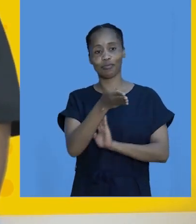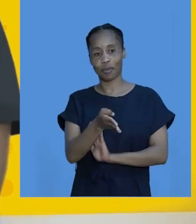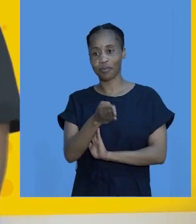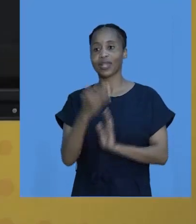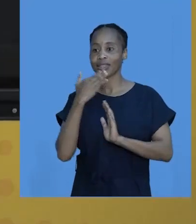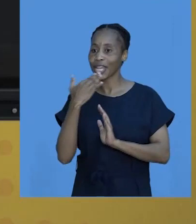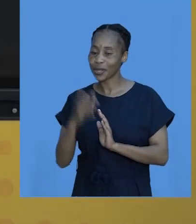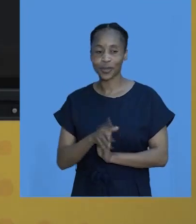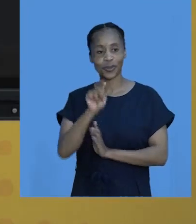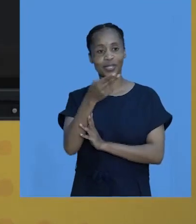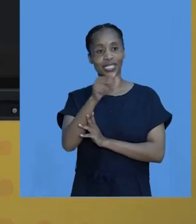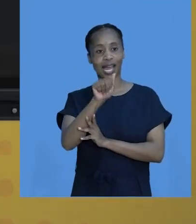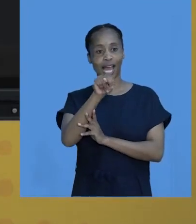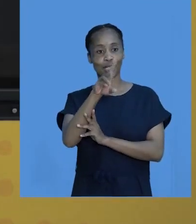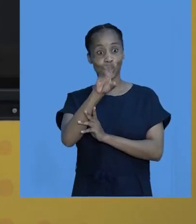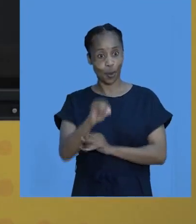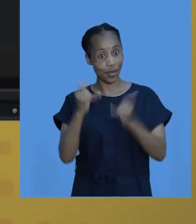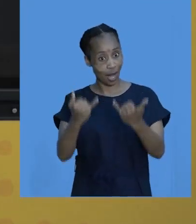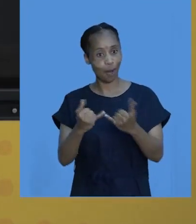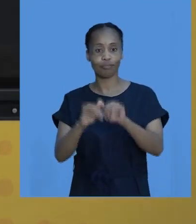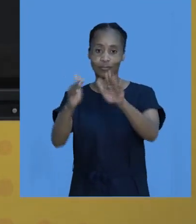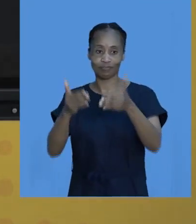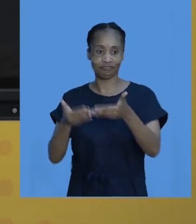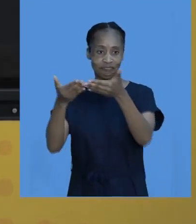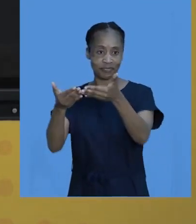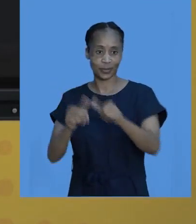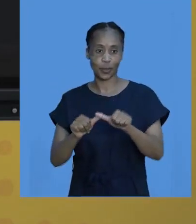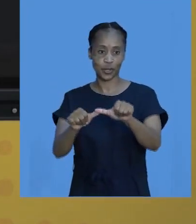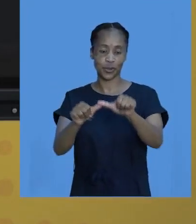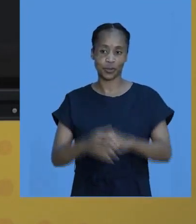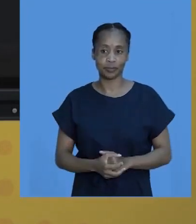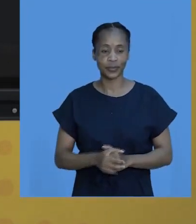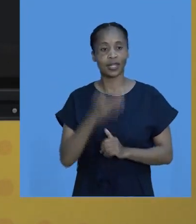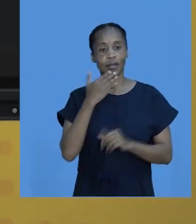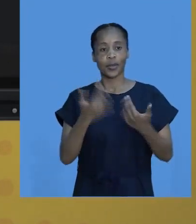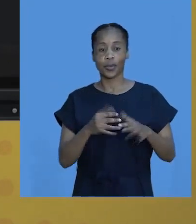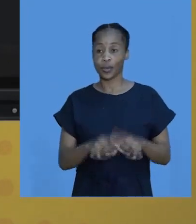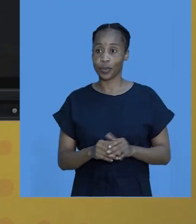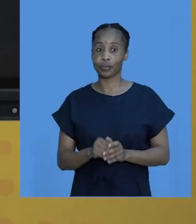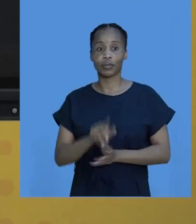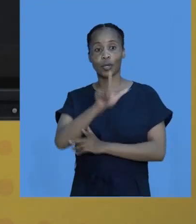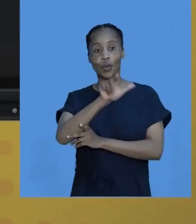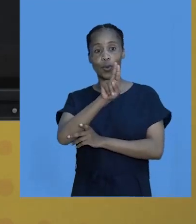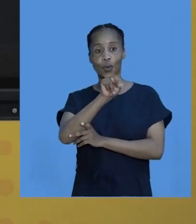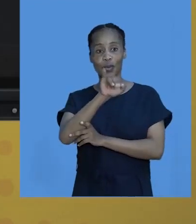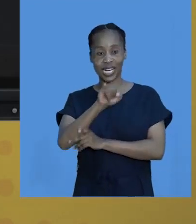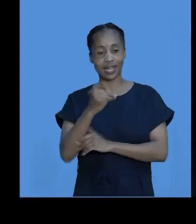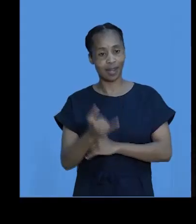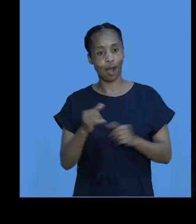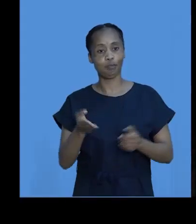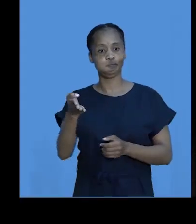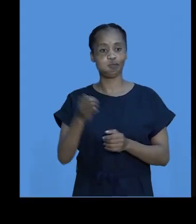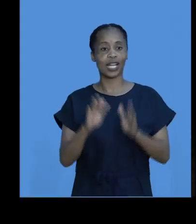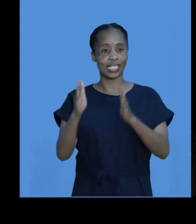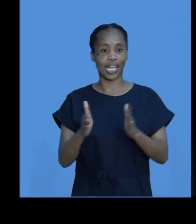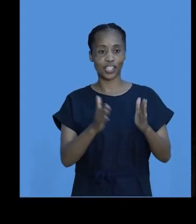you. Thank you, Luni. Boys and girls, we are continuing with our session. We are now moving on to section B, and